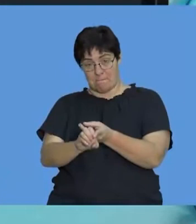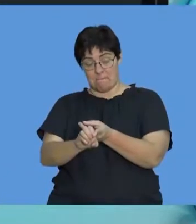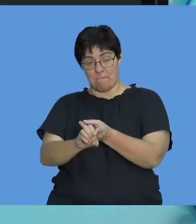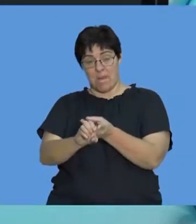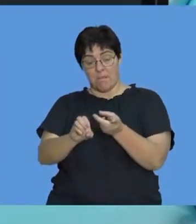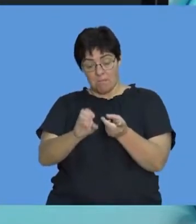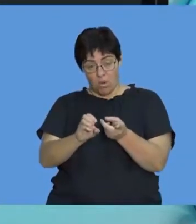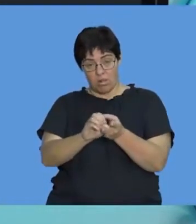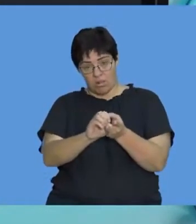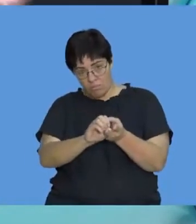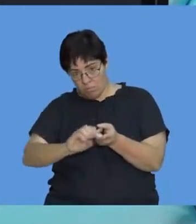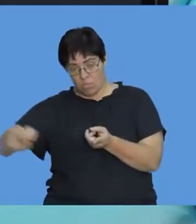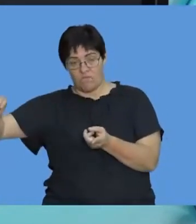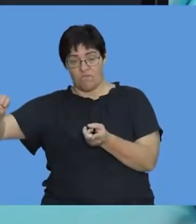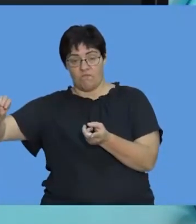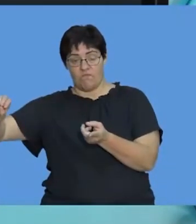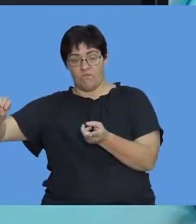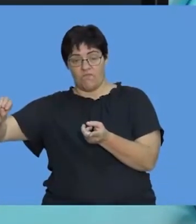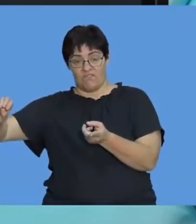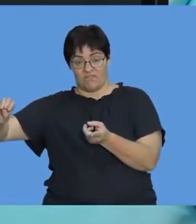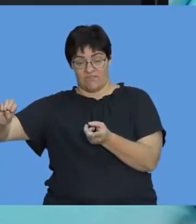ball that's going to make the ball move.